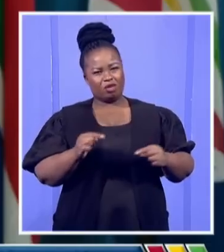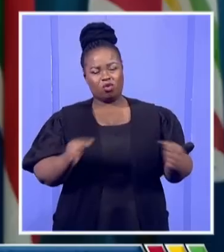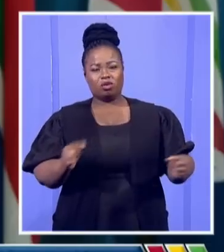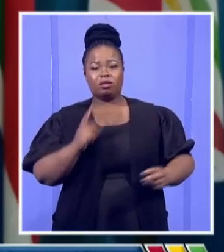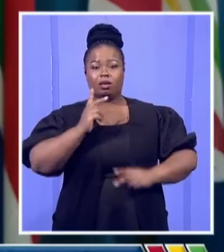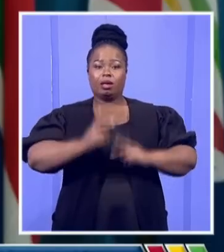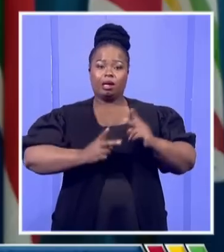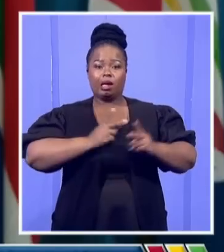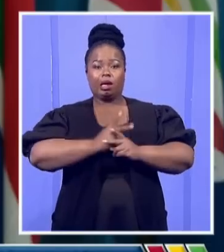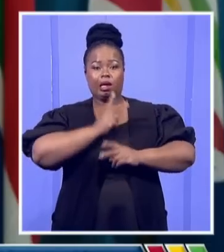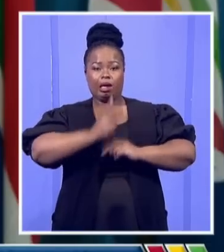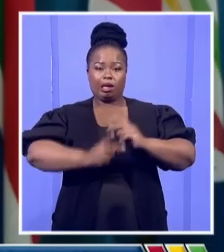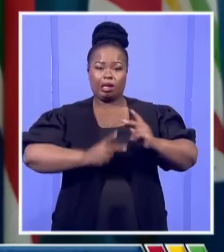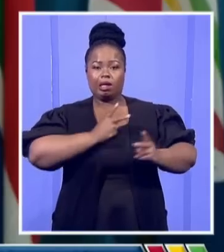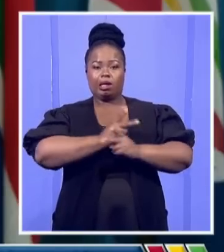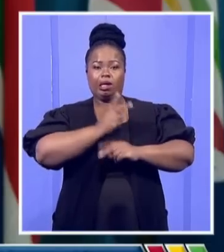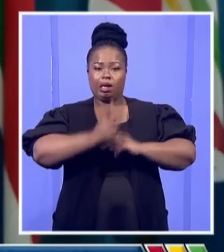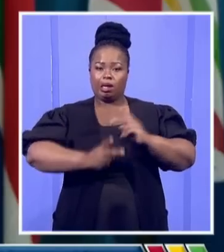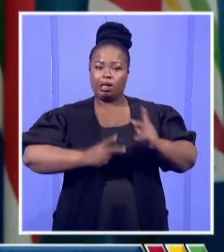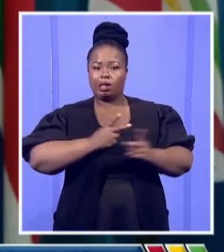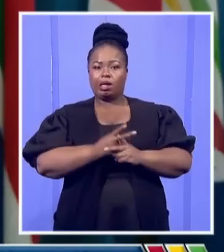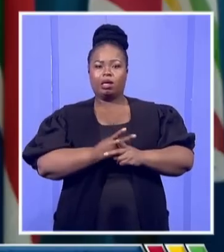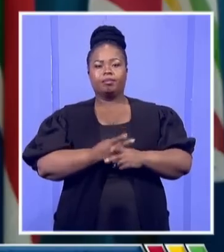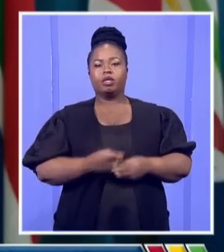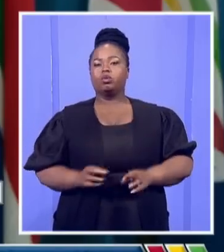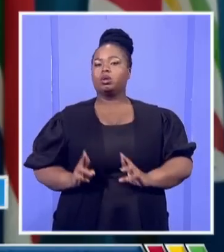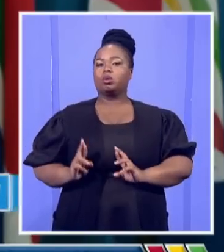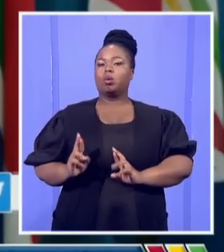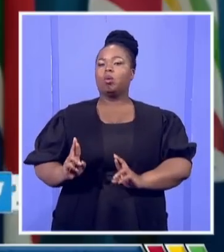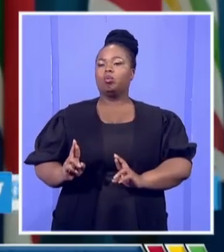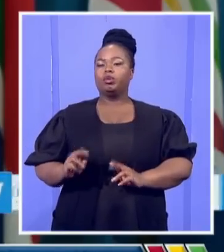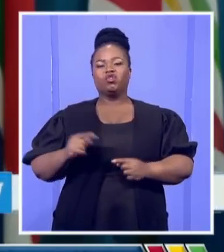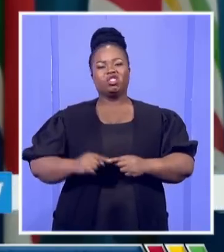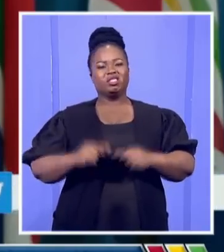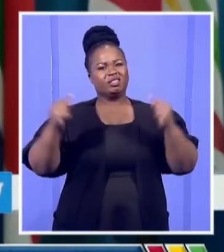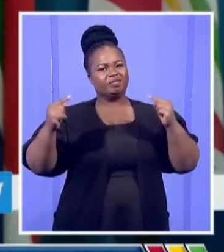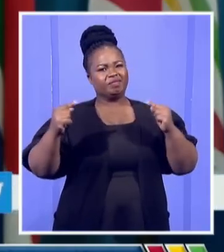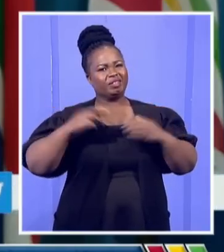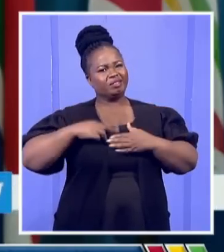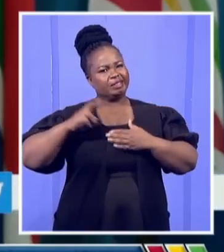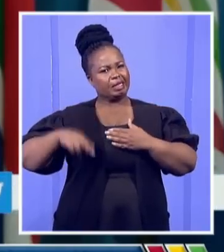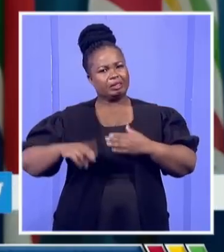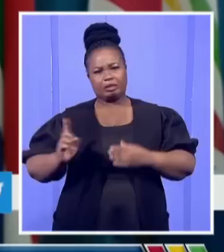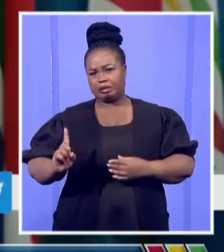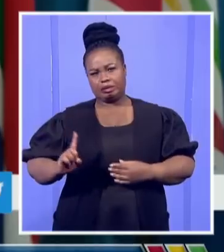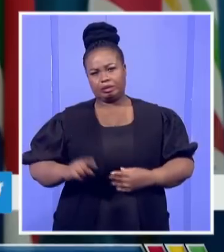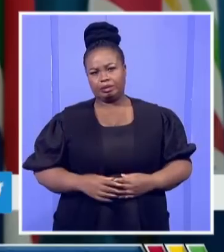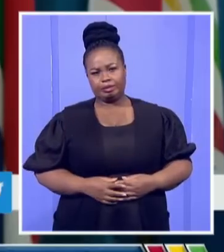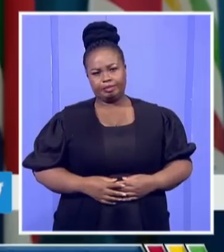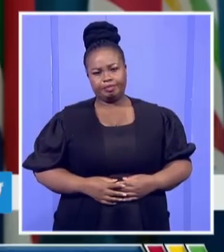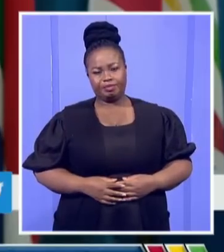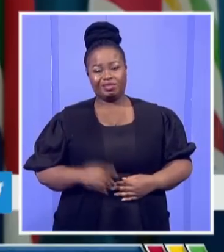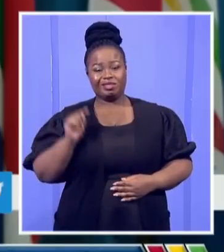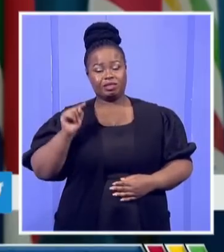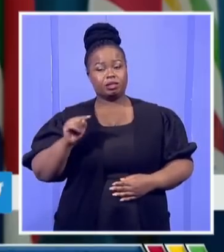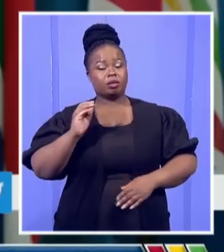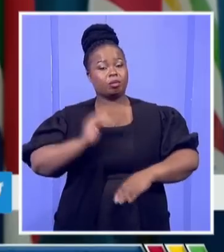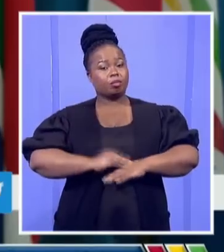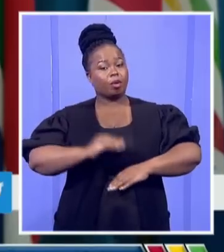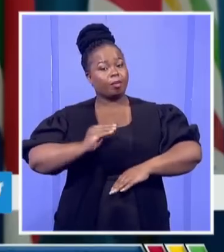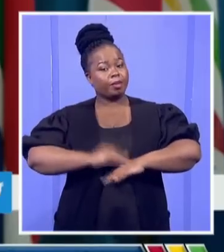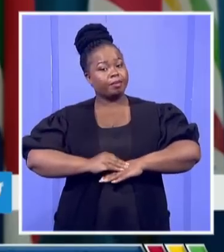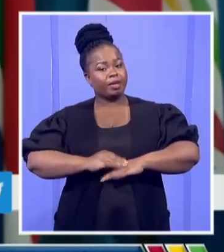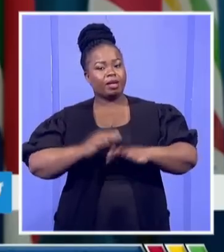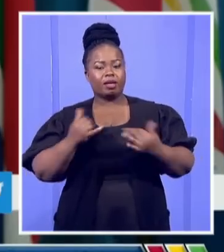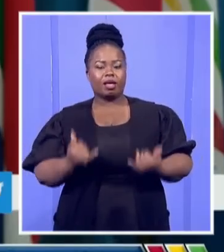repeating the same actions and then hoping for some different outcome. This crisis calls